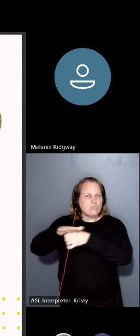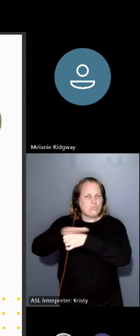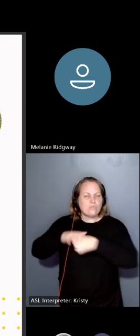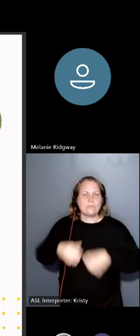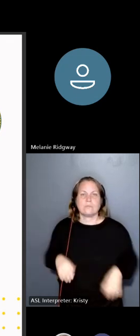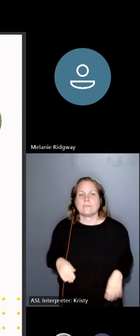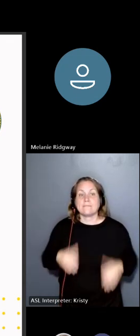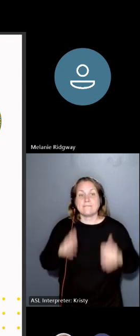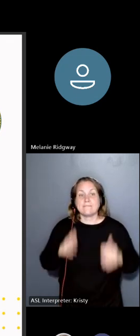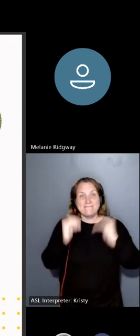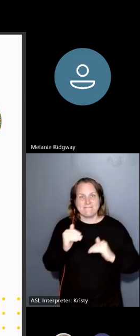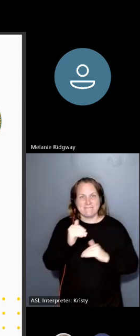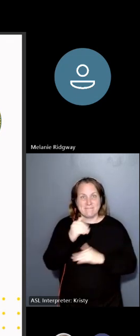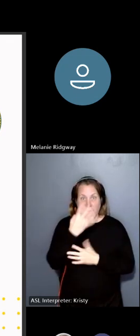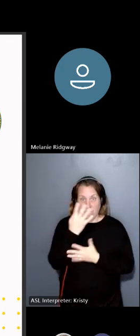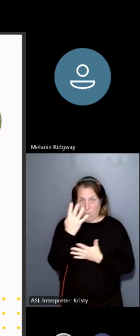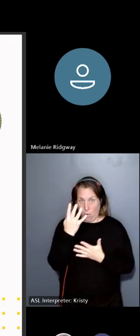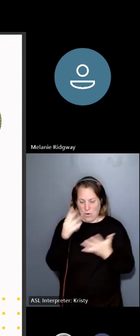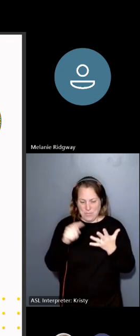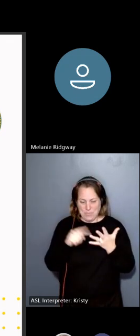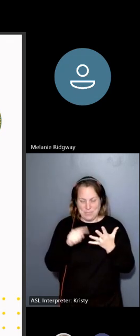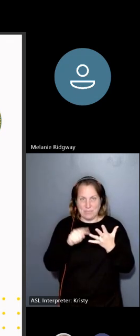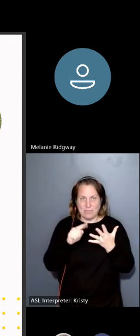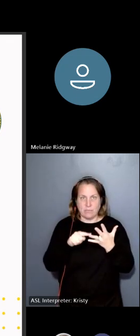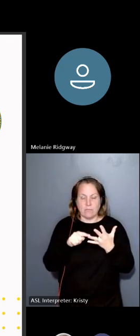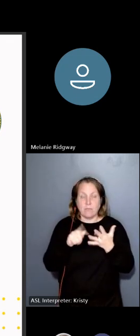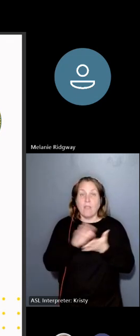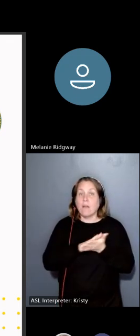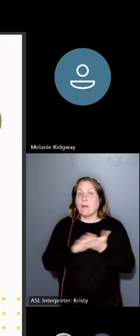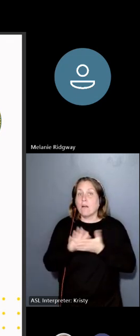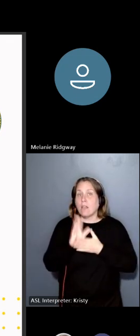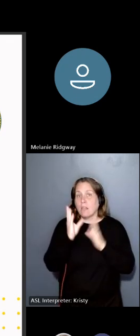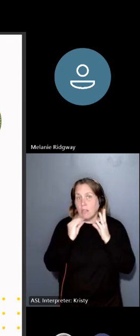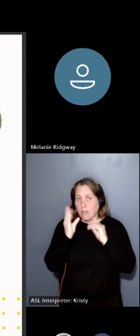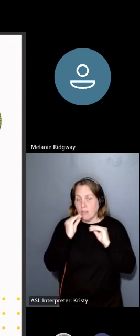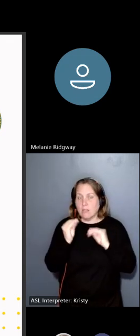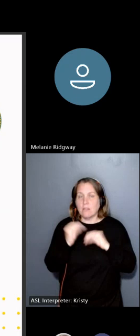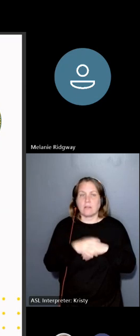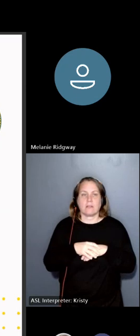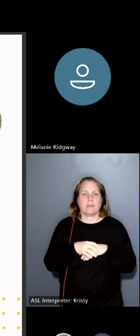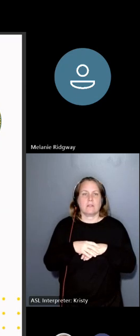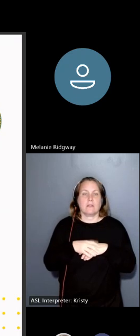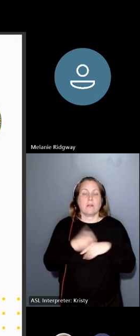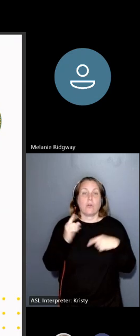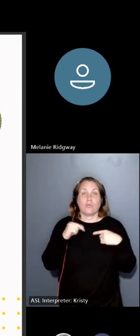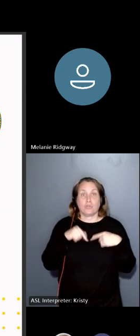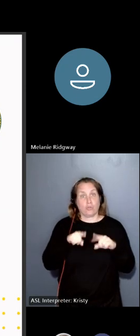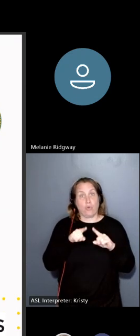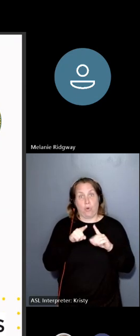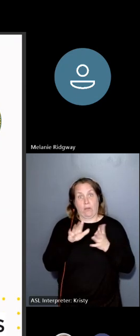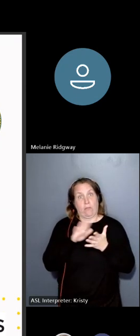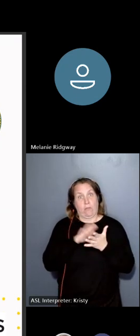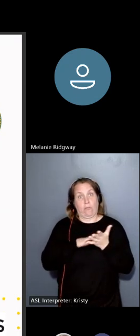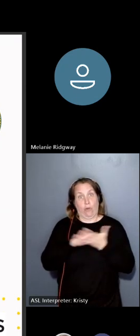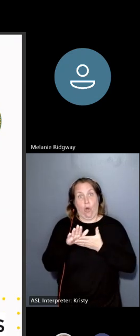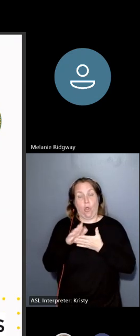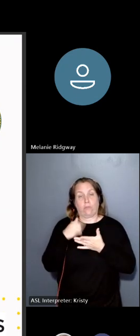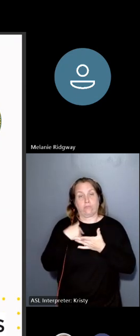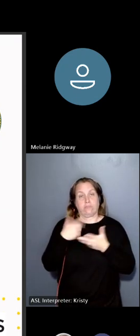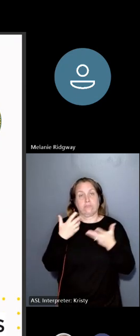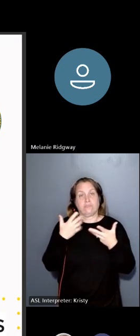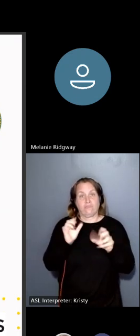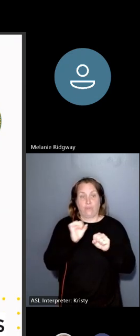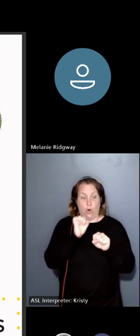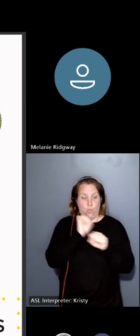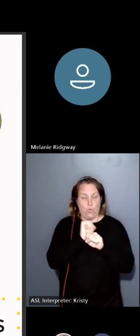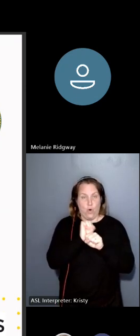Component 4, college experience. During college, I have been working with